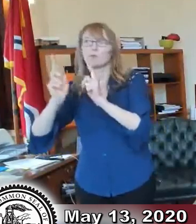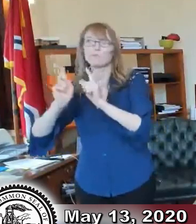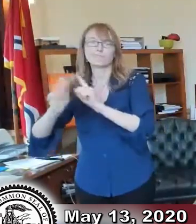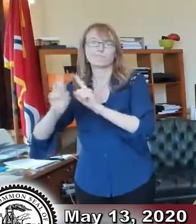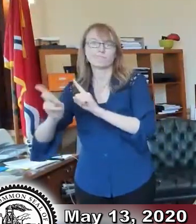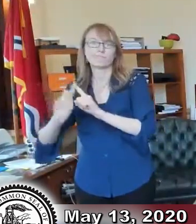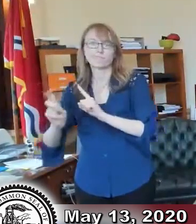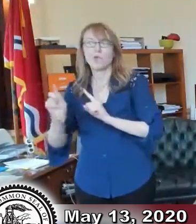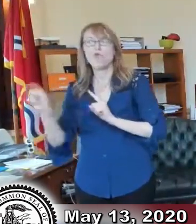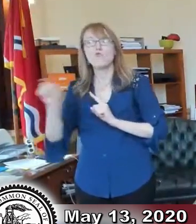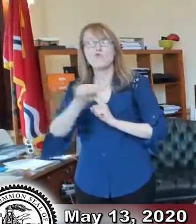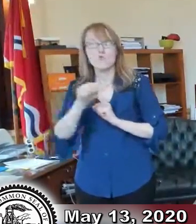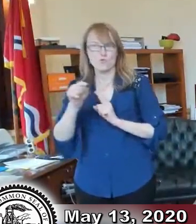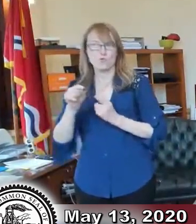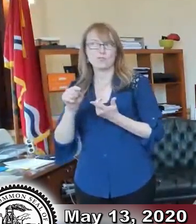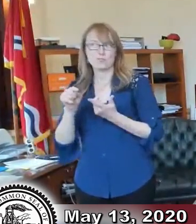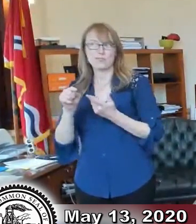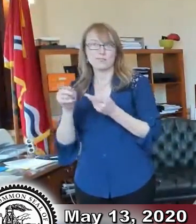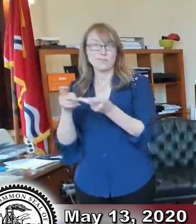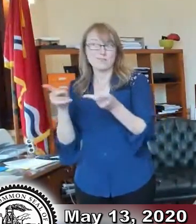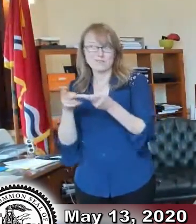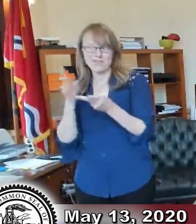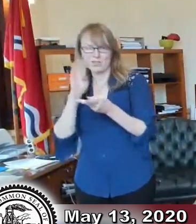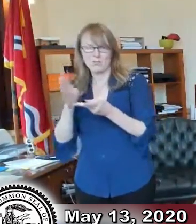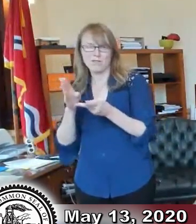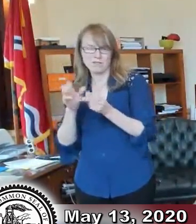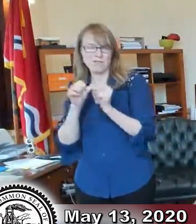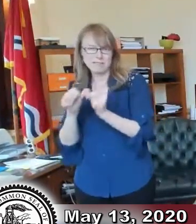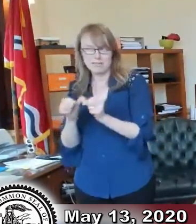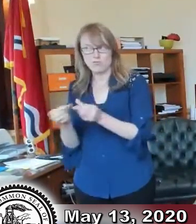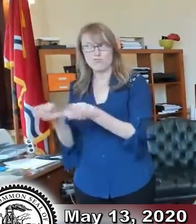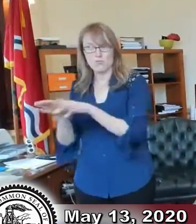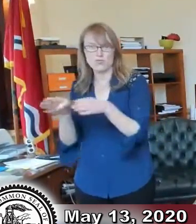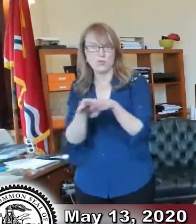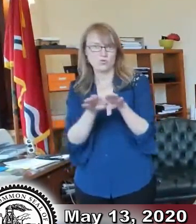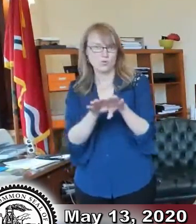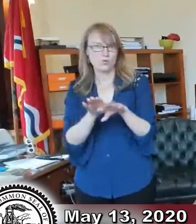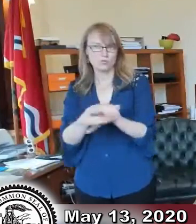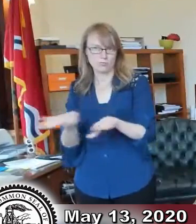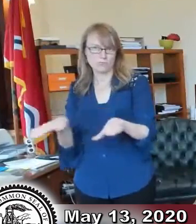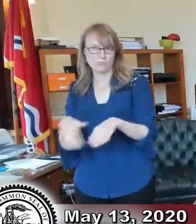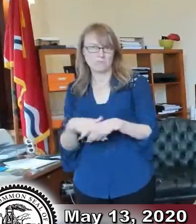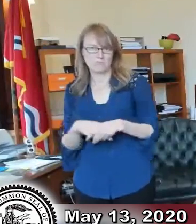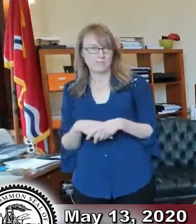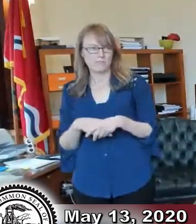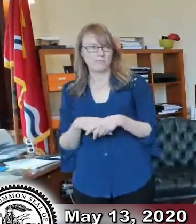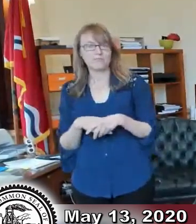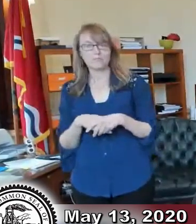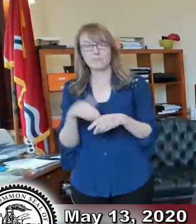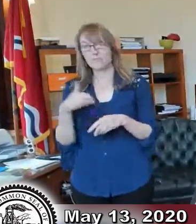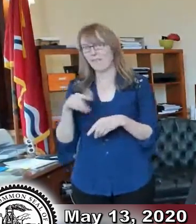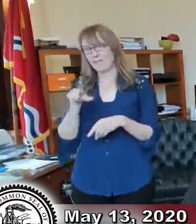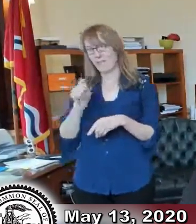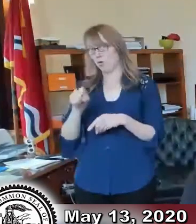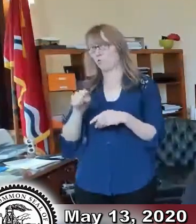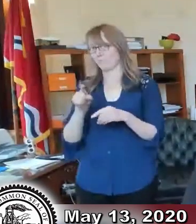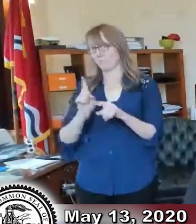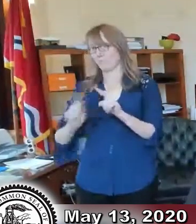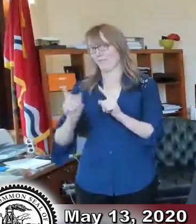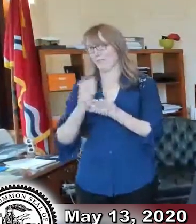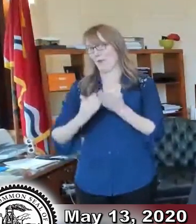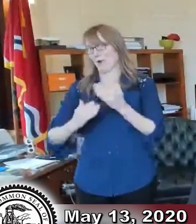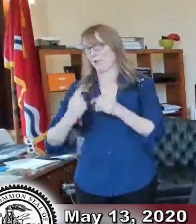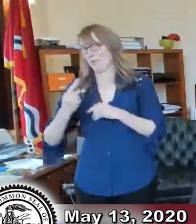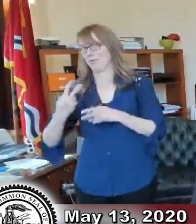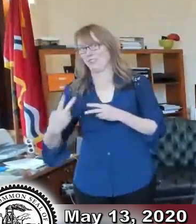city. A question from Public Radio, Mayor. There are multiple parts to it, though. Okay. First, how Public